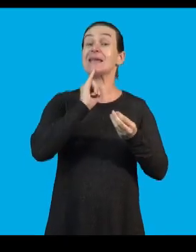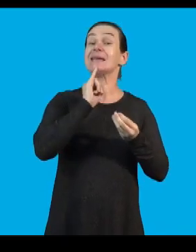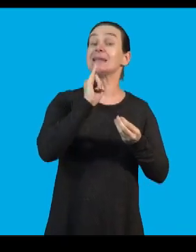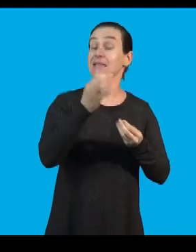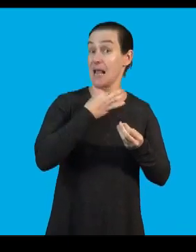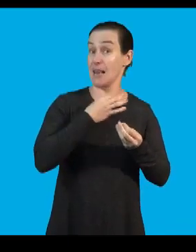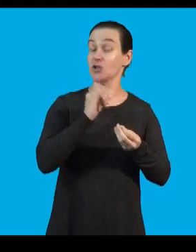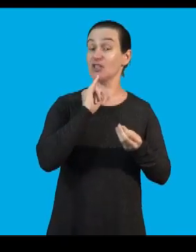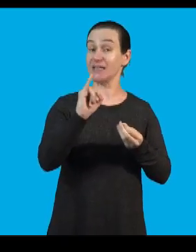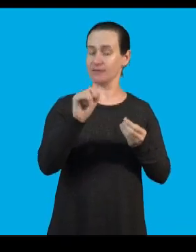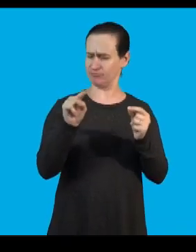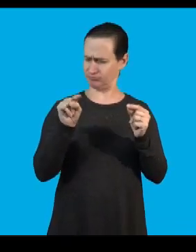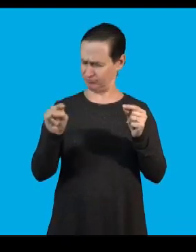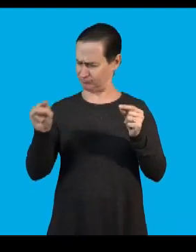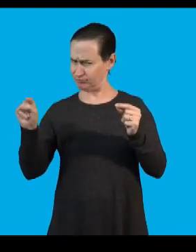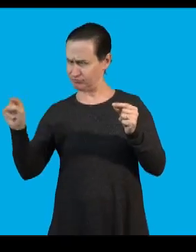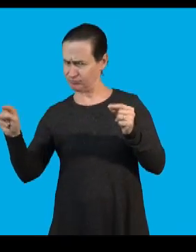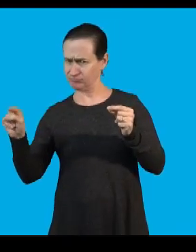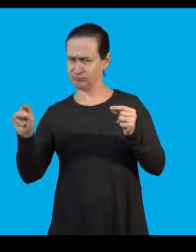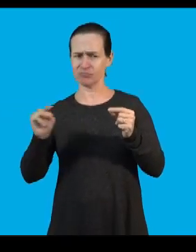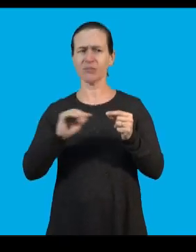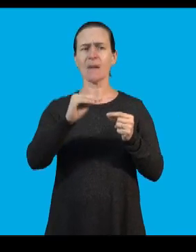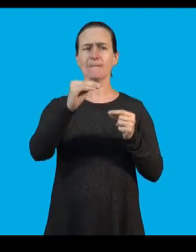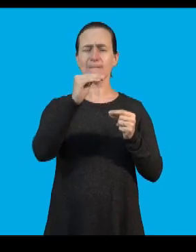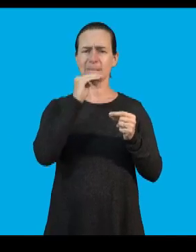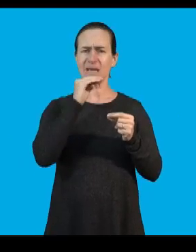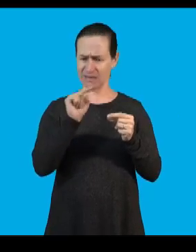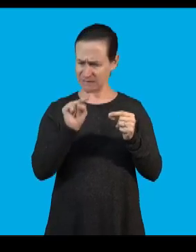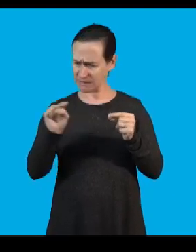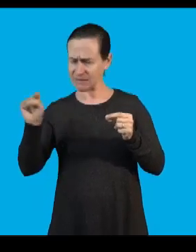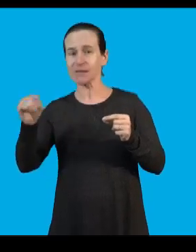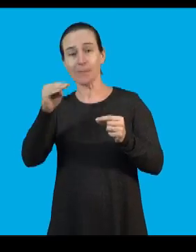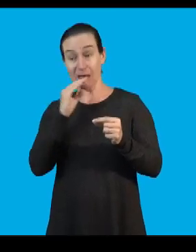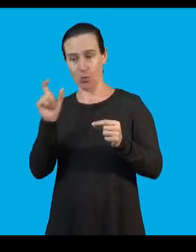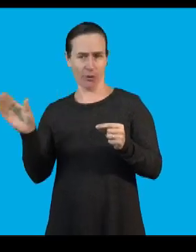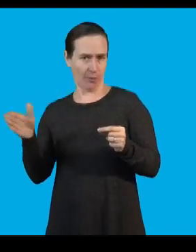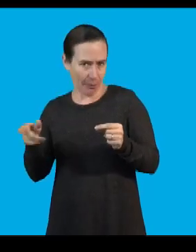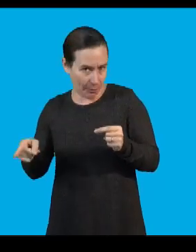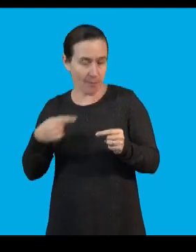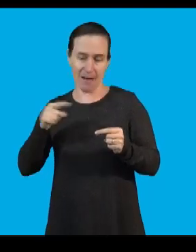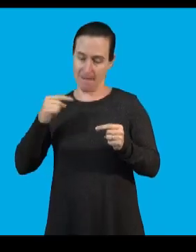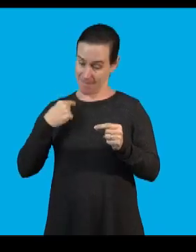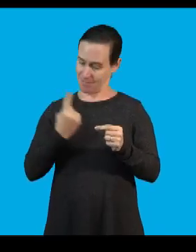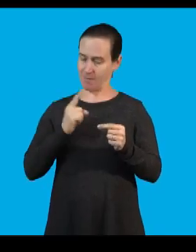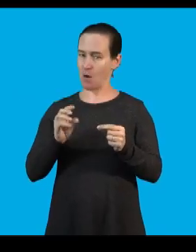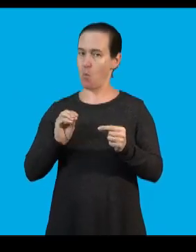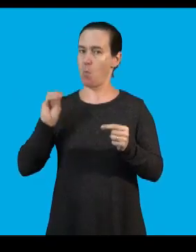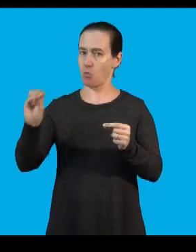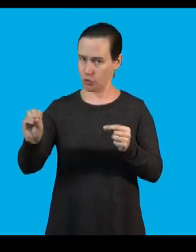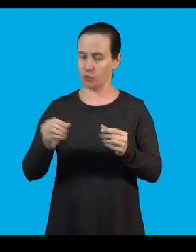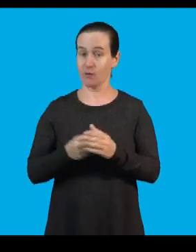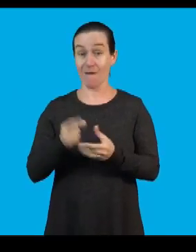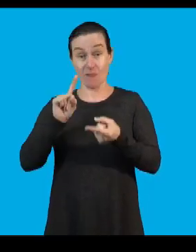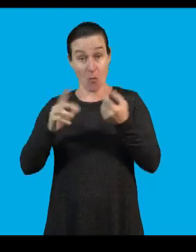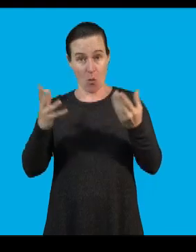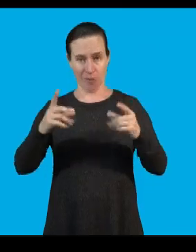of children adopted is, and take note of the ellipses there. So that tells you the sentence is complete. It needs to